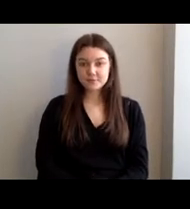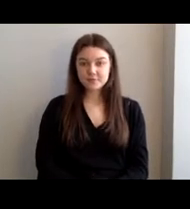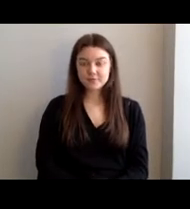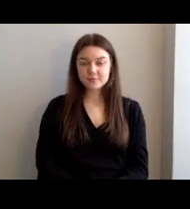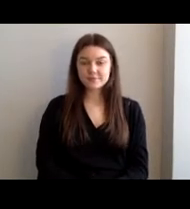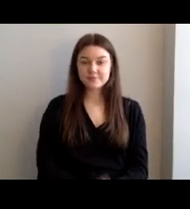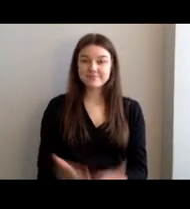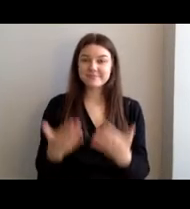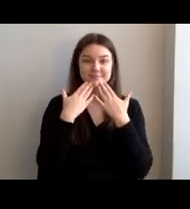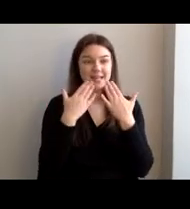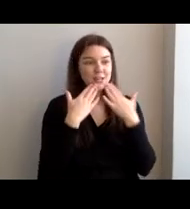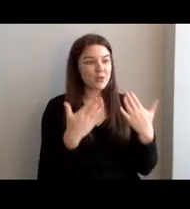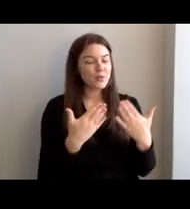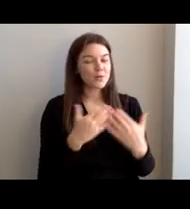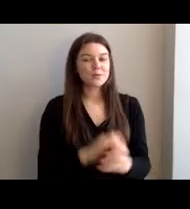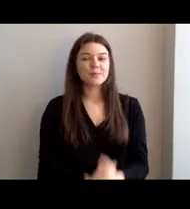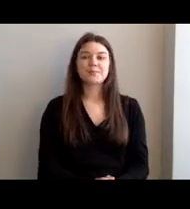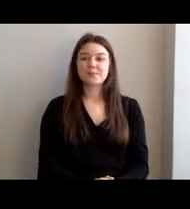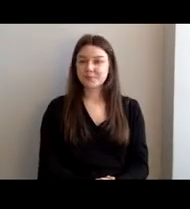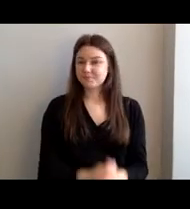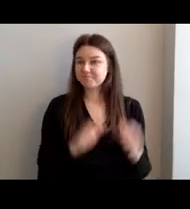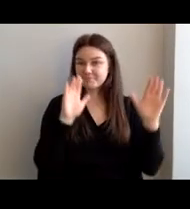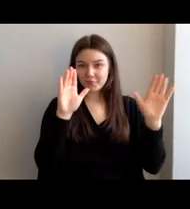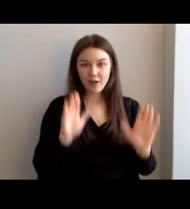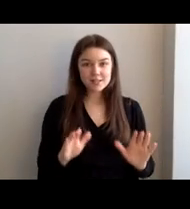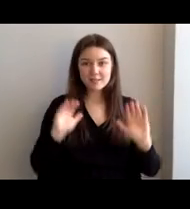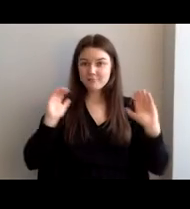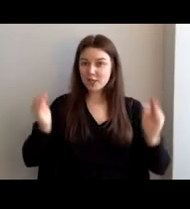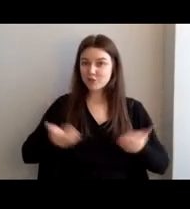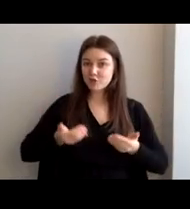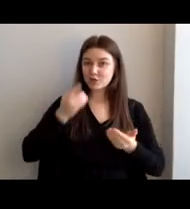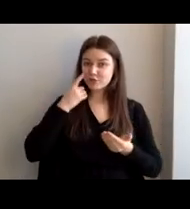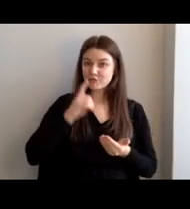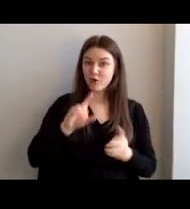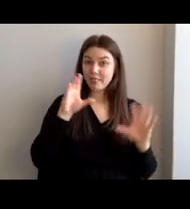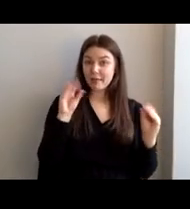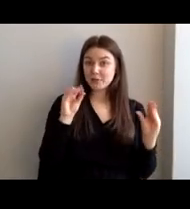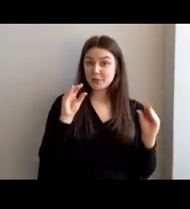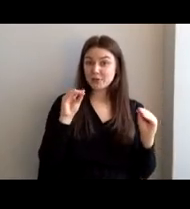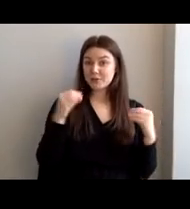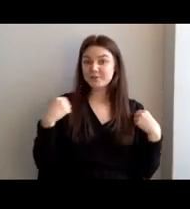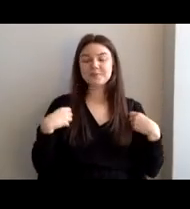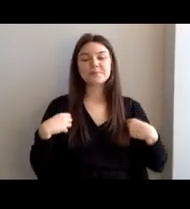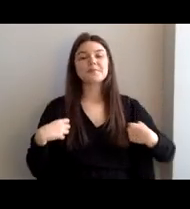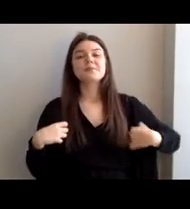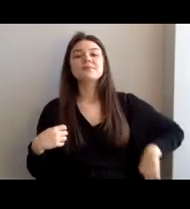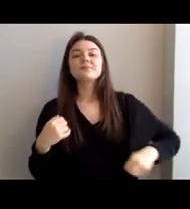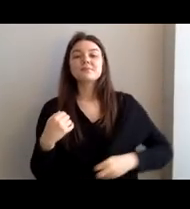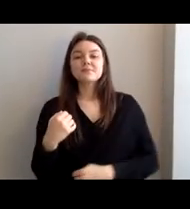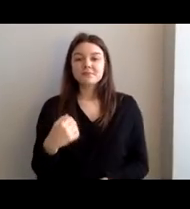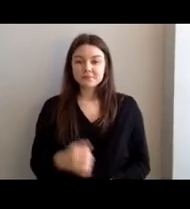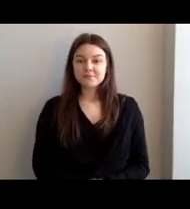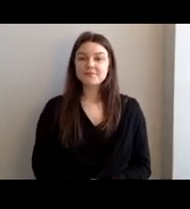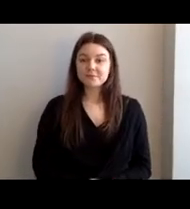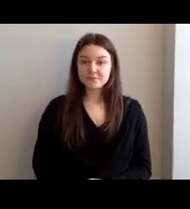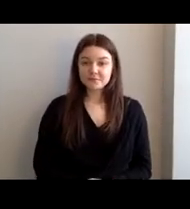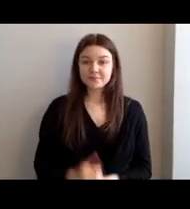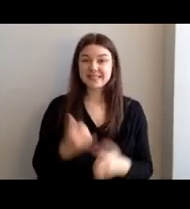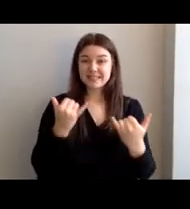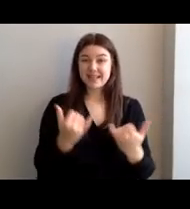Thanks. Thanks, ladies. Thanks, Brianna. Awesome intro to lobsters there. So I want to take everybody into two